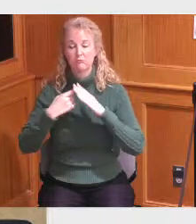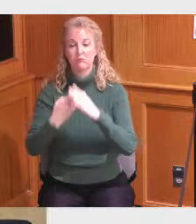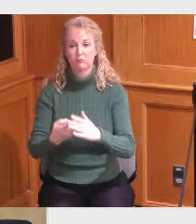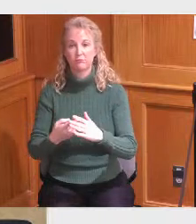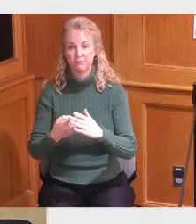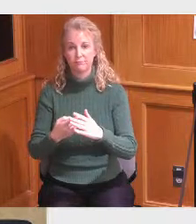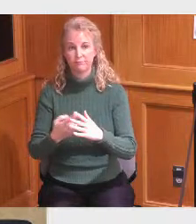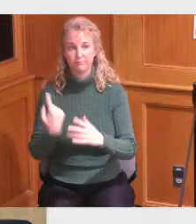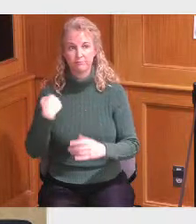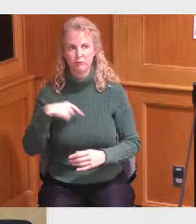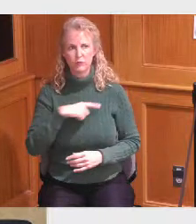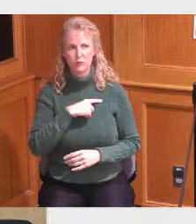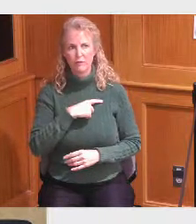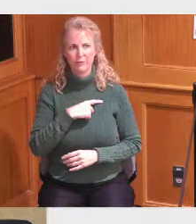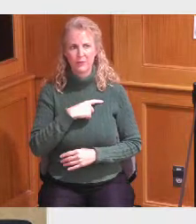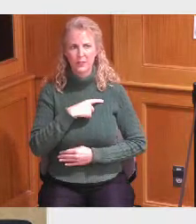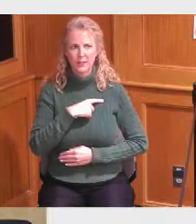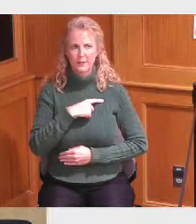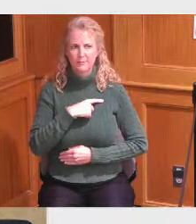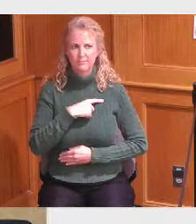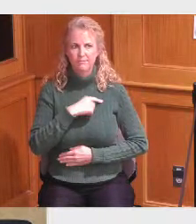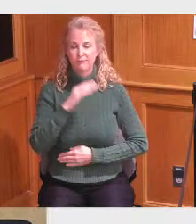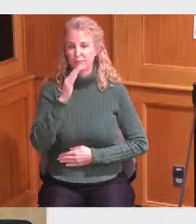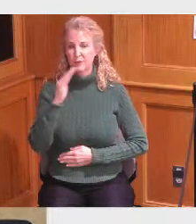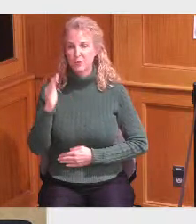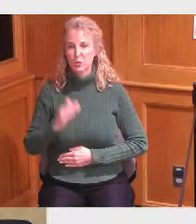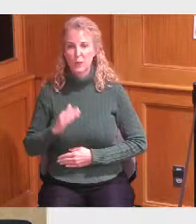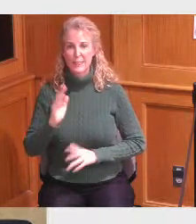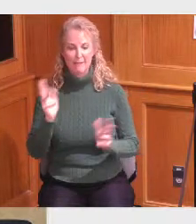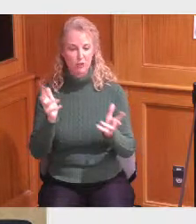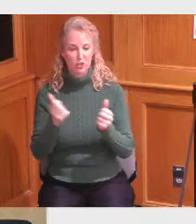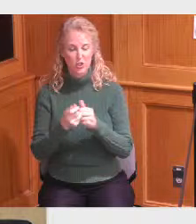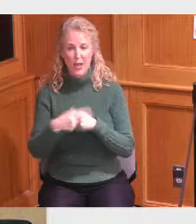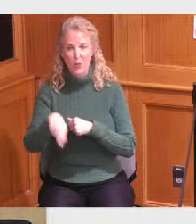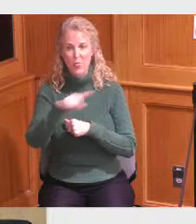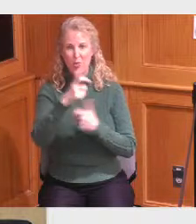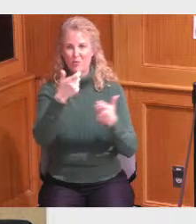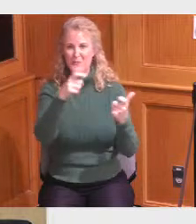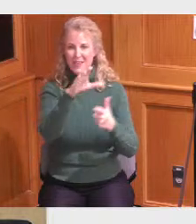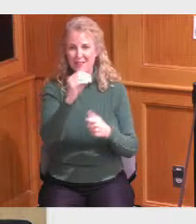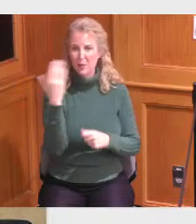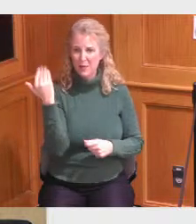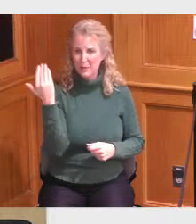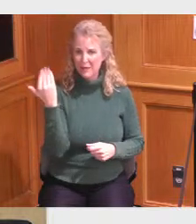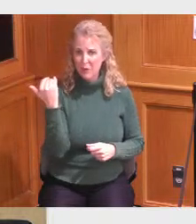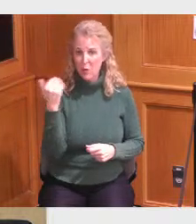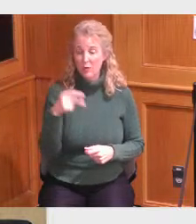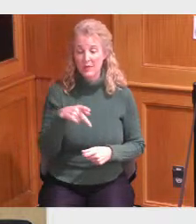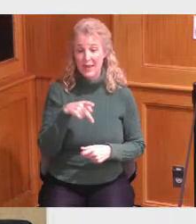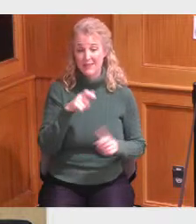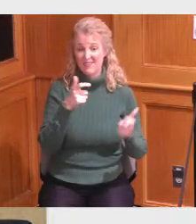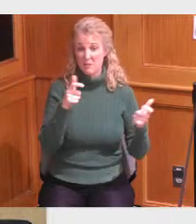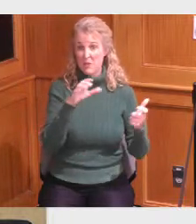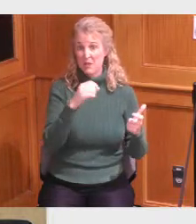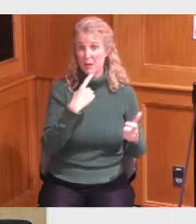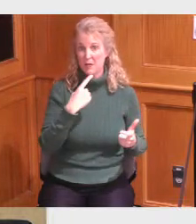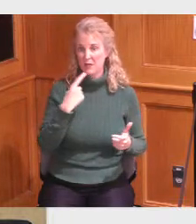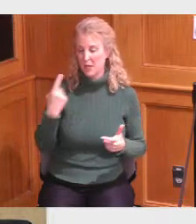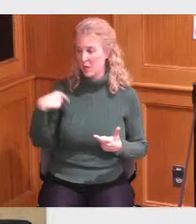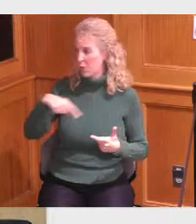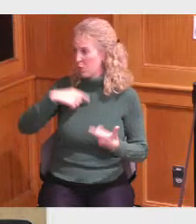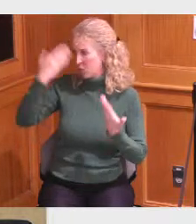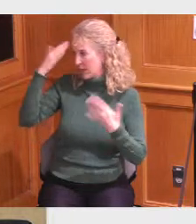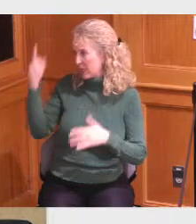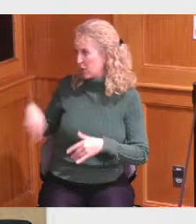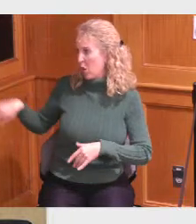chance to to talk to these primes like this, and the primes say we didn't know this was out